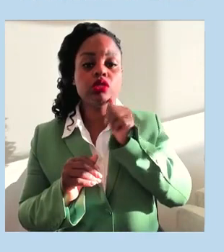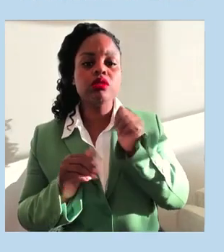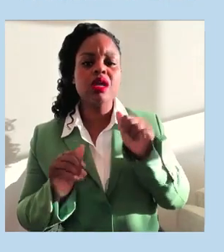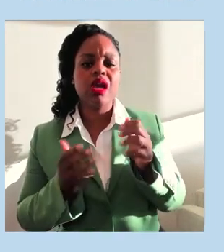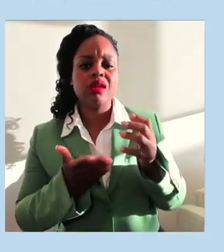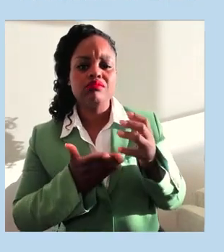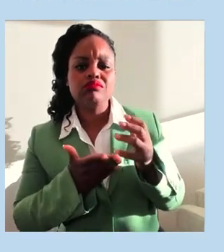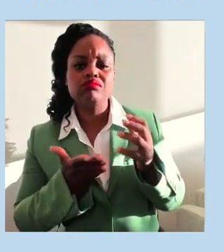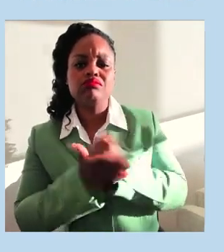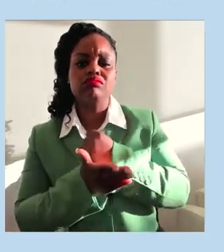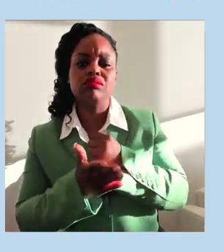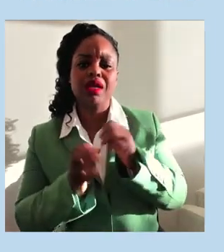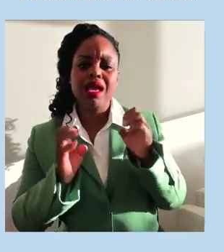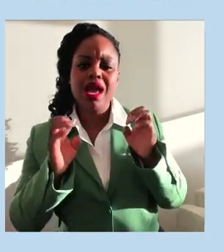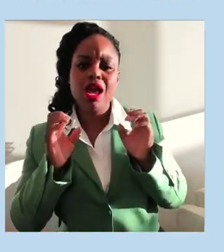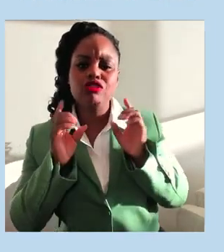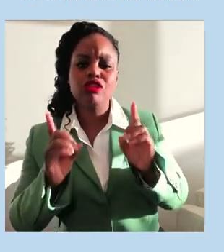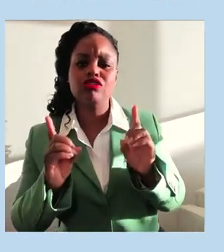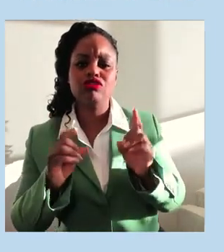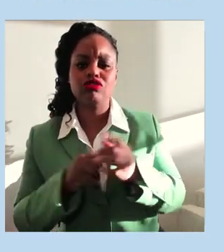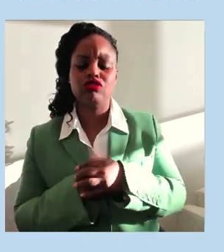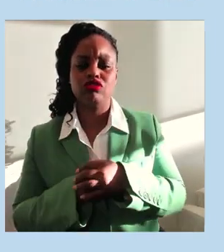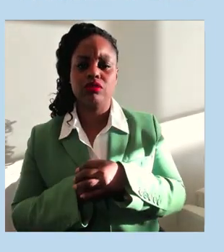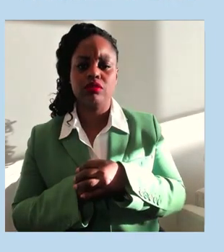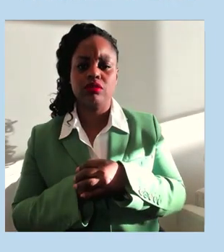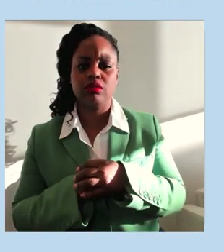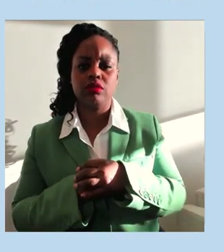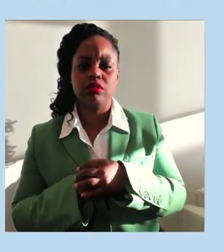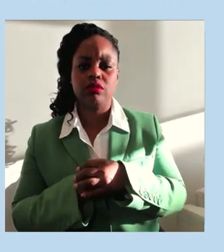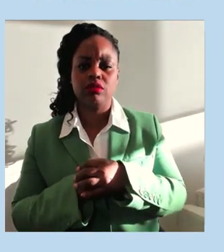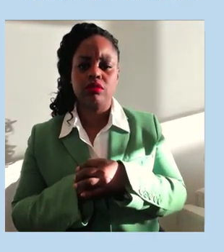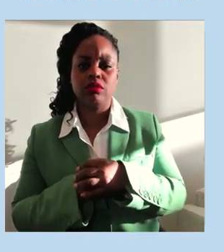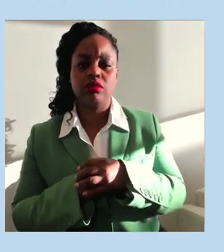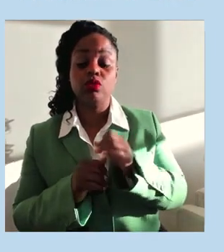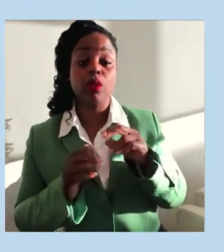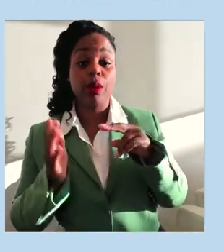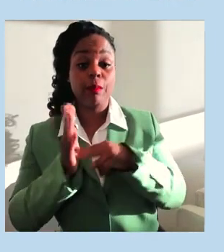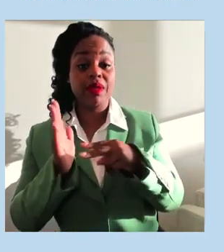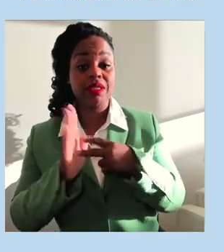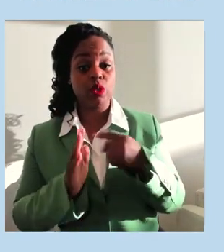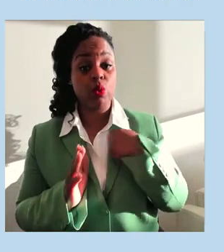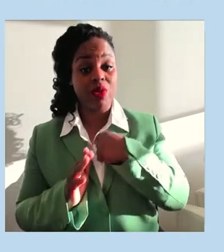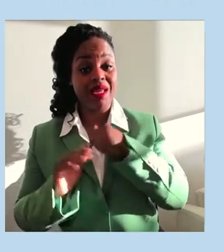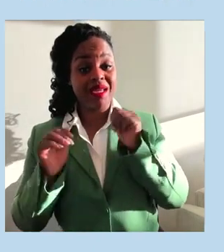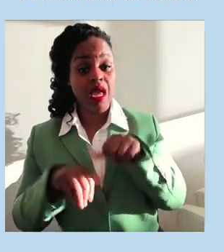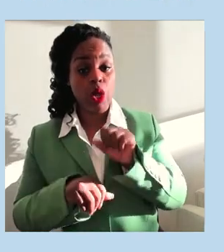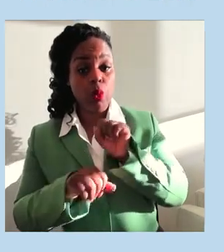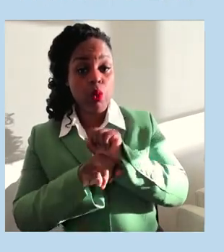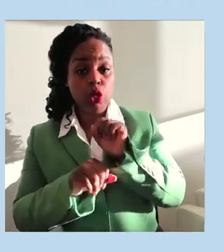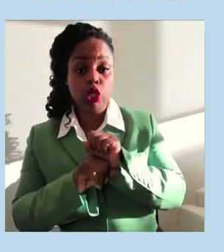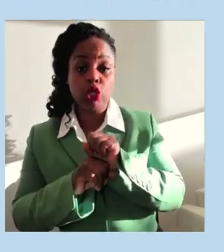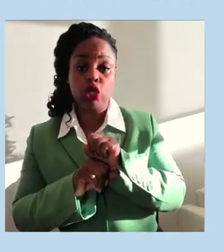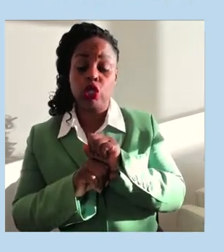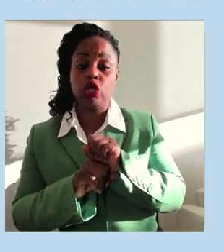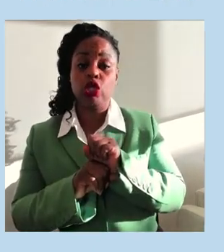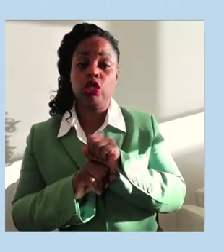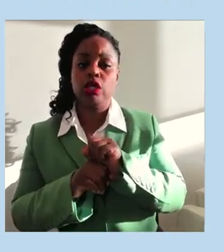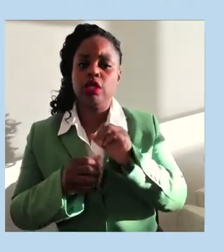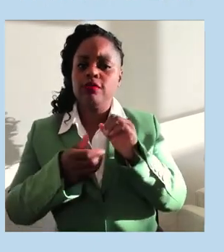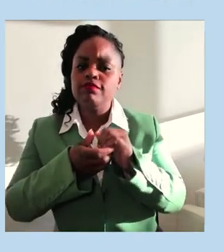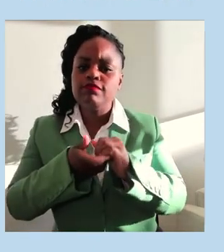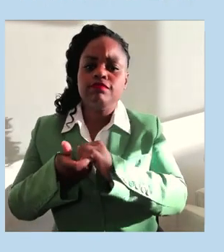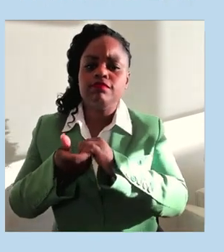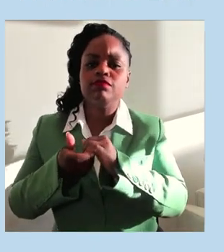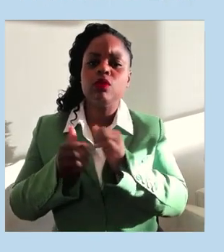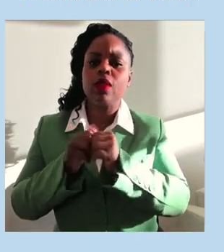Nita Lowey's vision so long ago. It will allow us to work with more men and boys to transform the